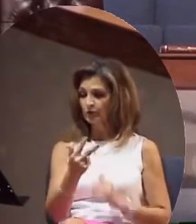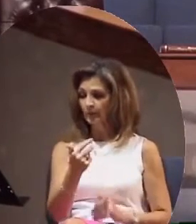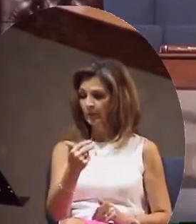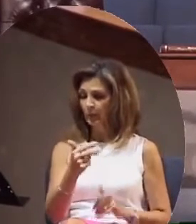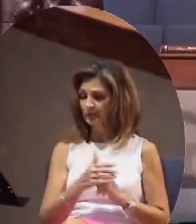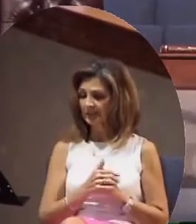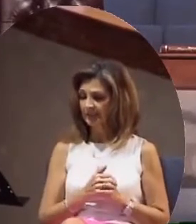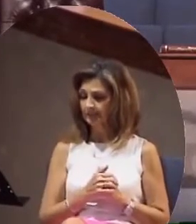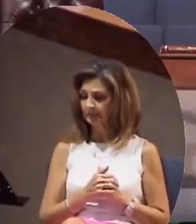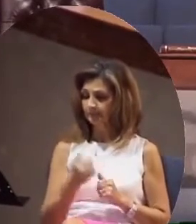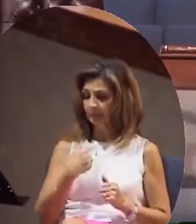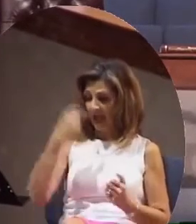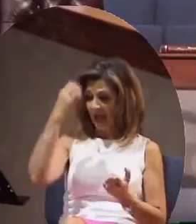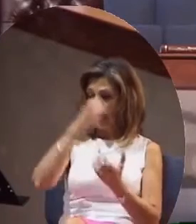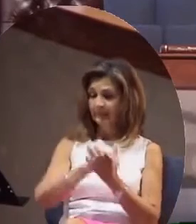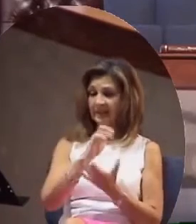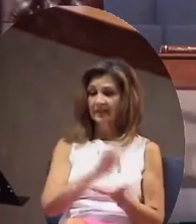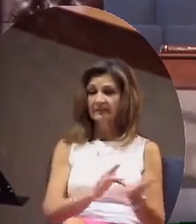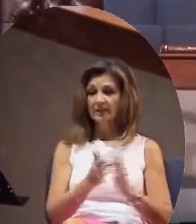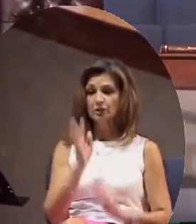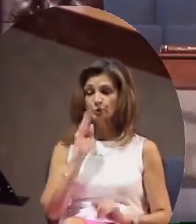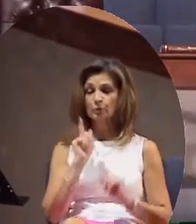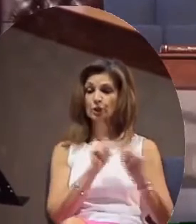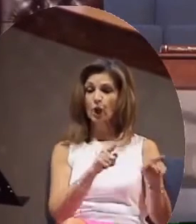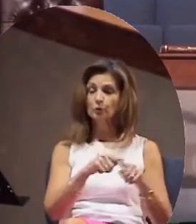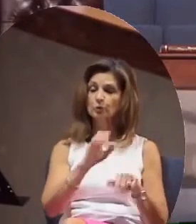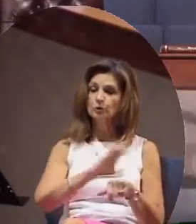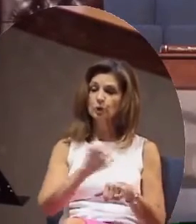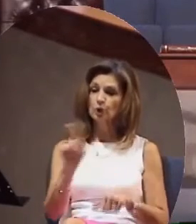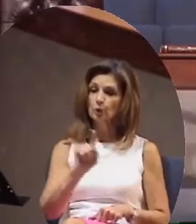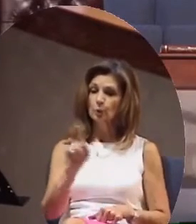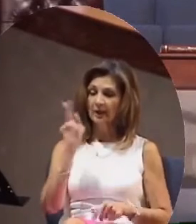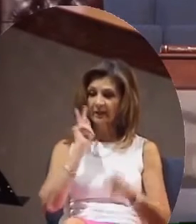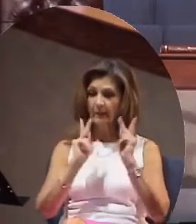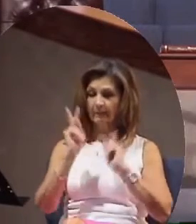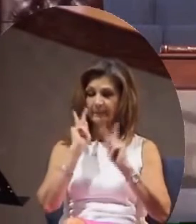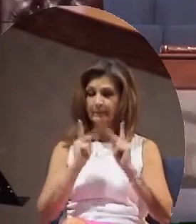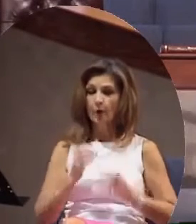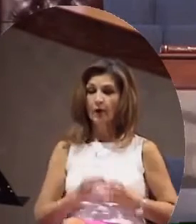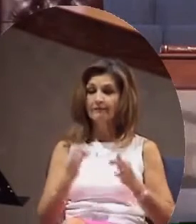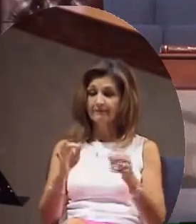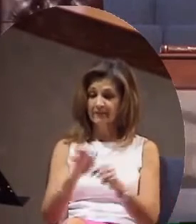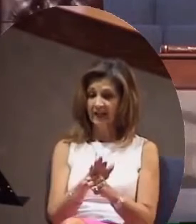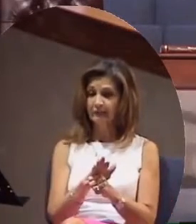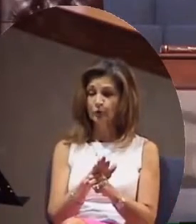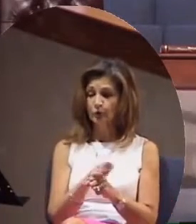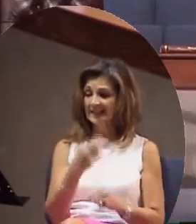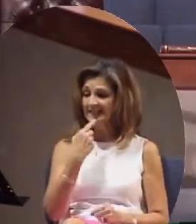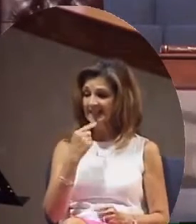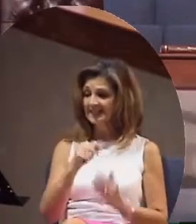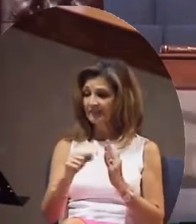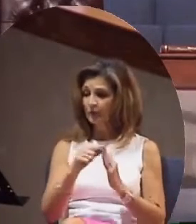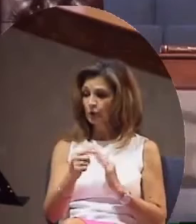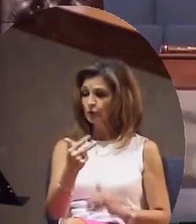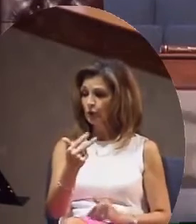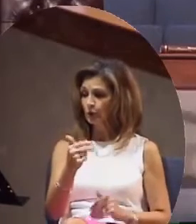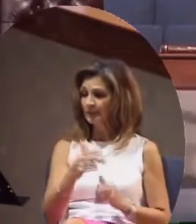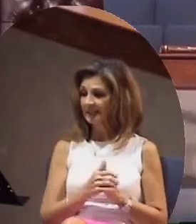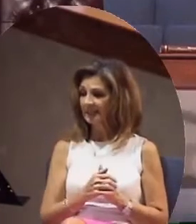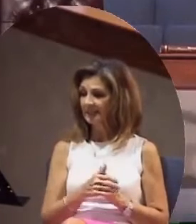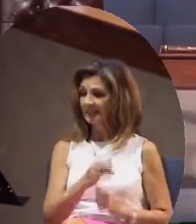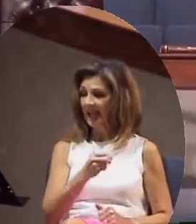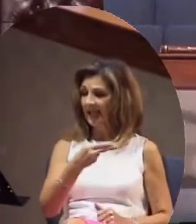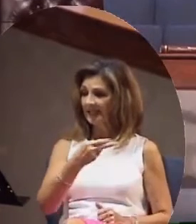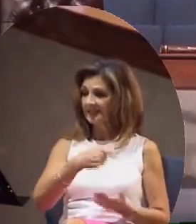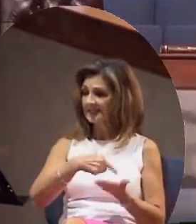13. I think he would go to a church where the people are faithful. He says in verse 13, and he